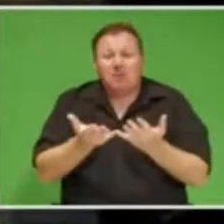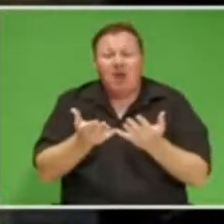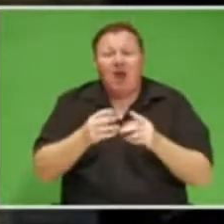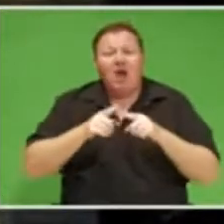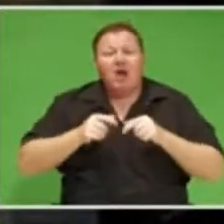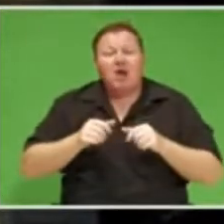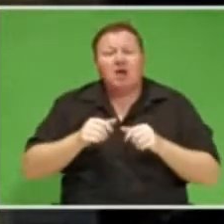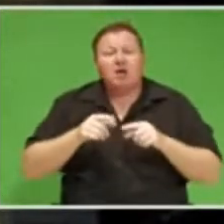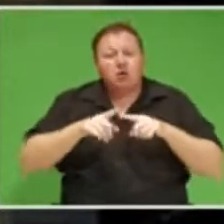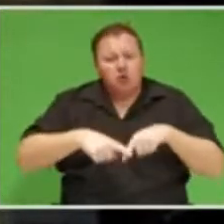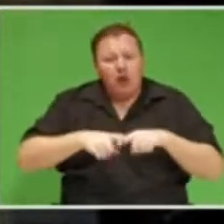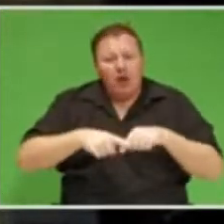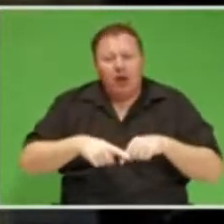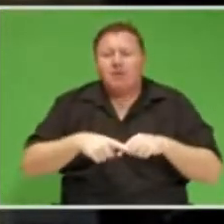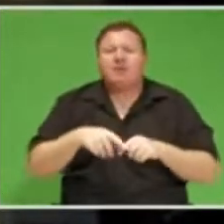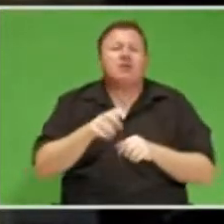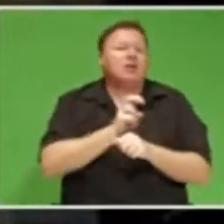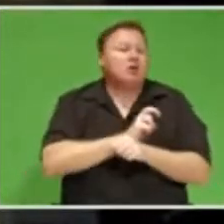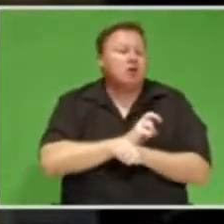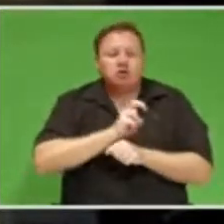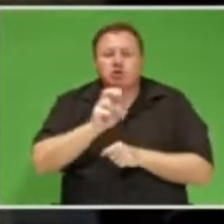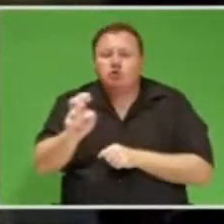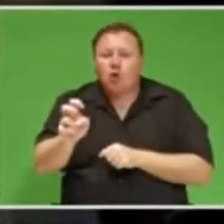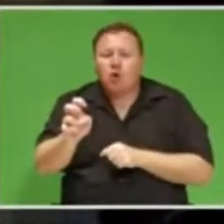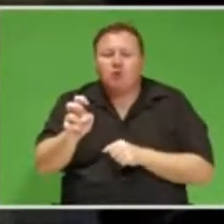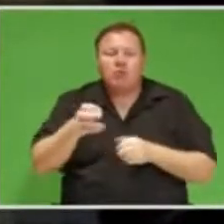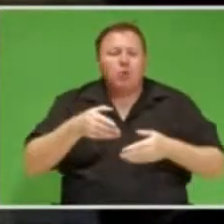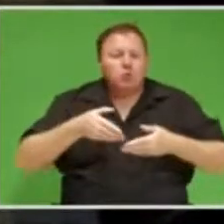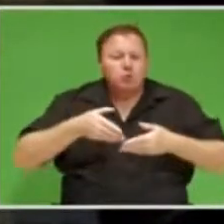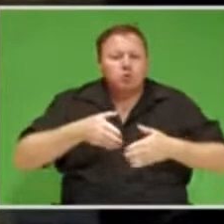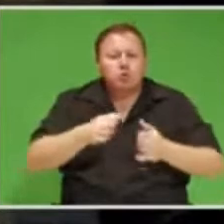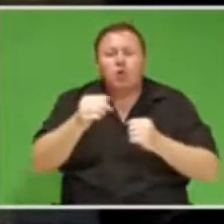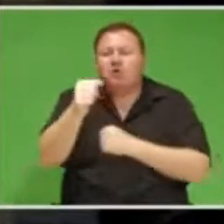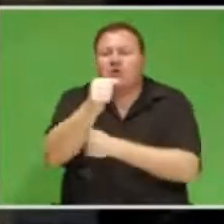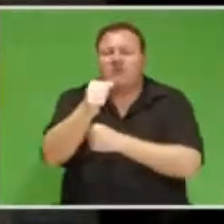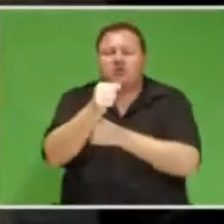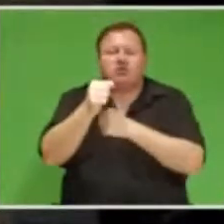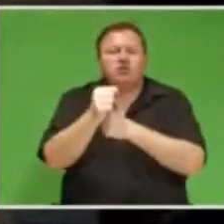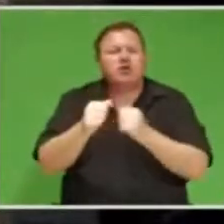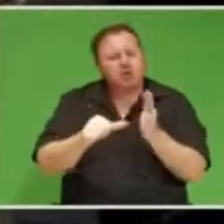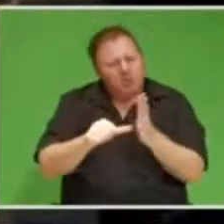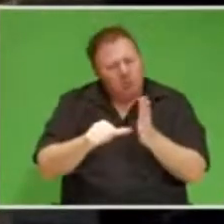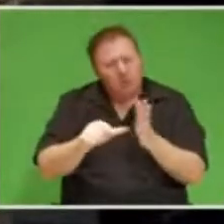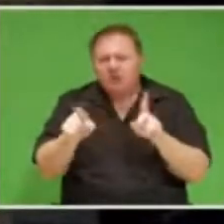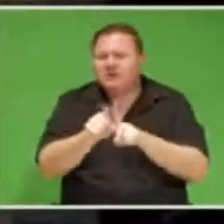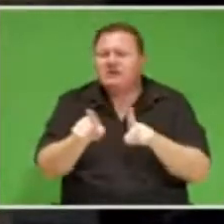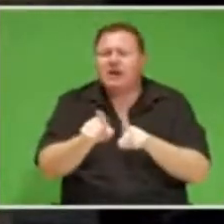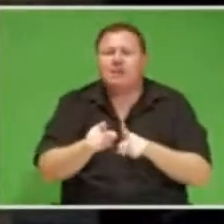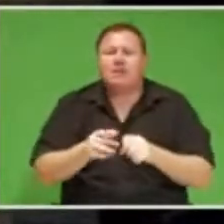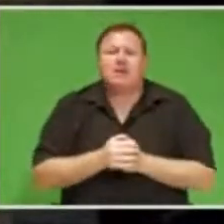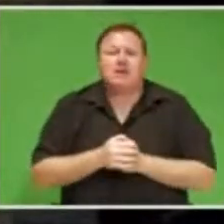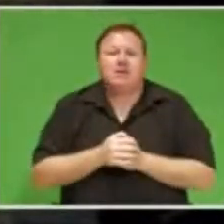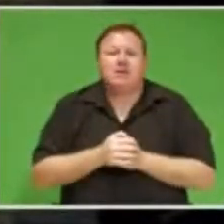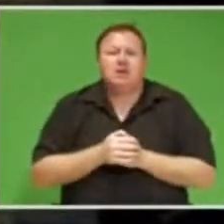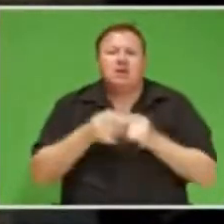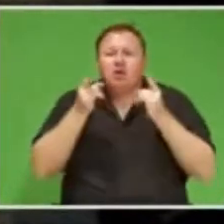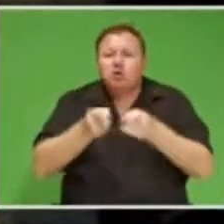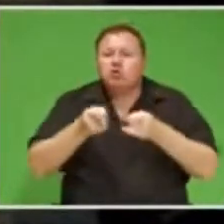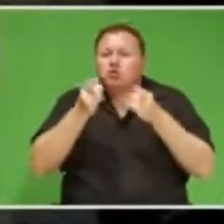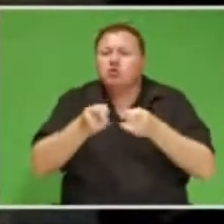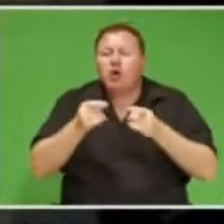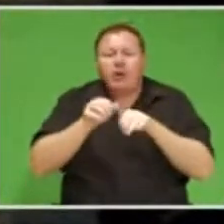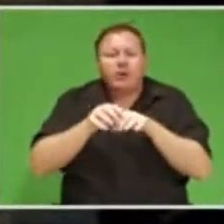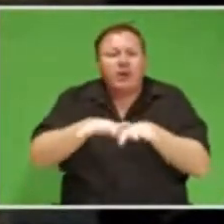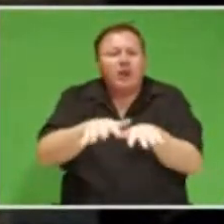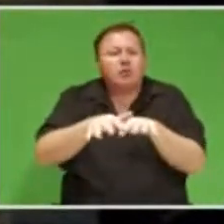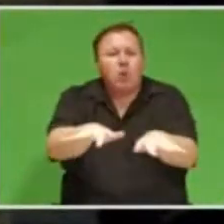efficient transport and road infrastructure system. Our rail network has suffered from many years